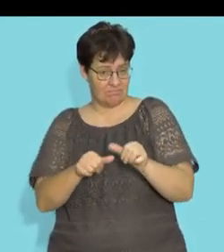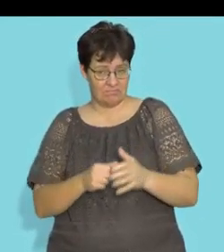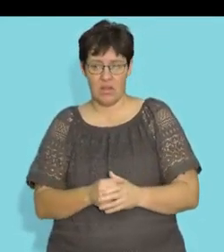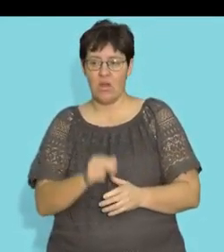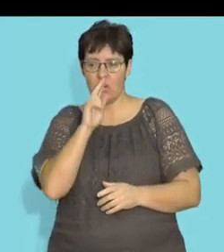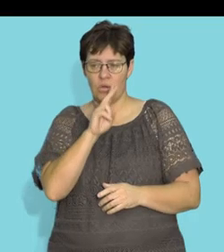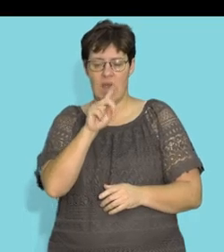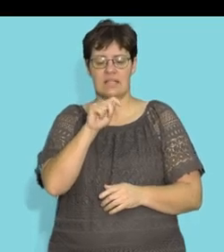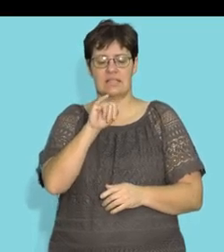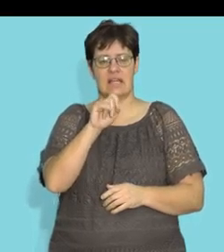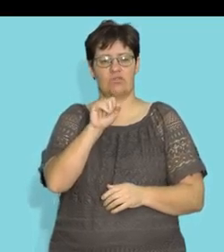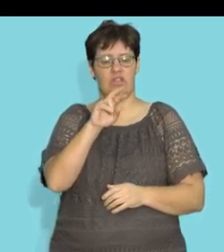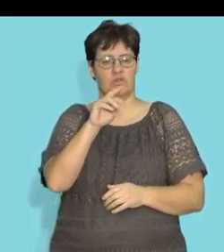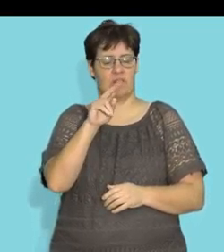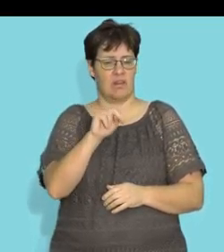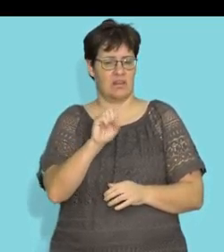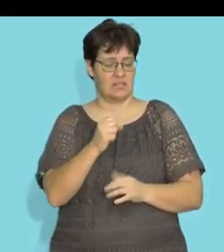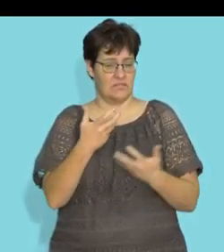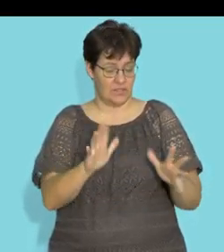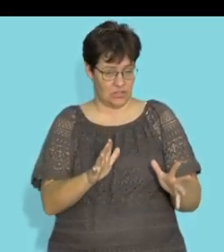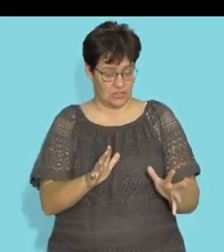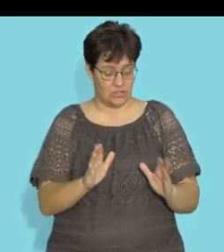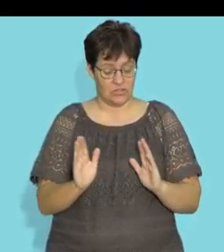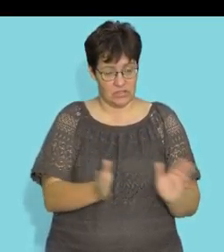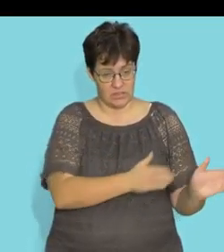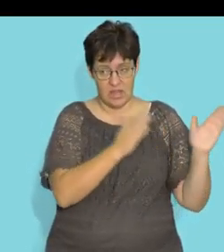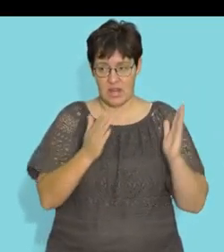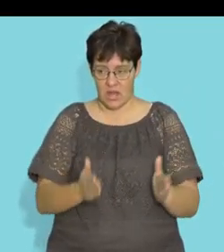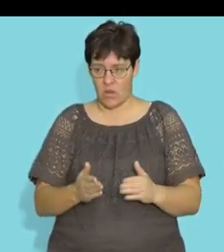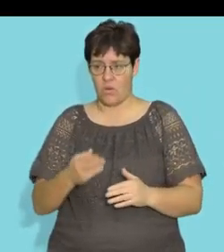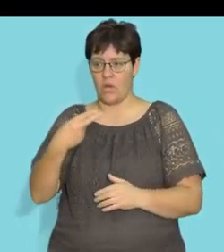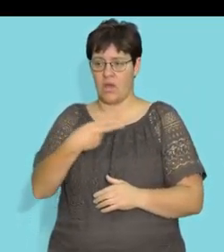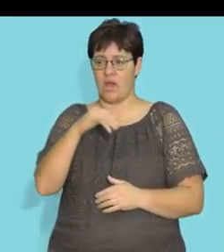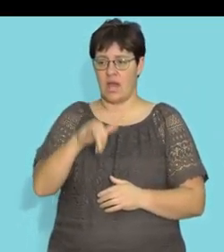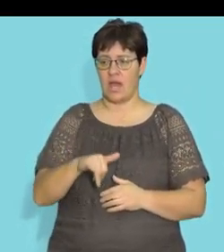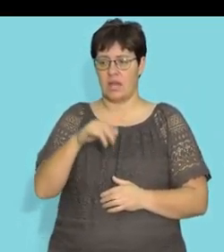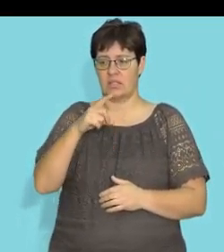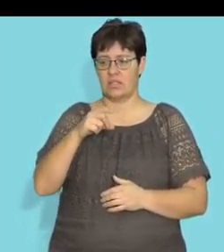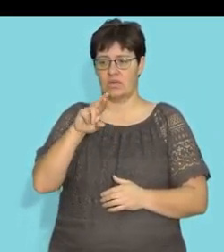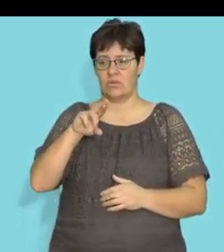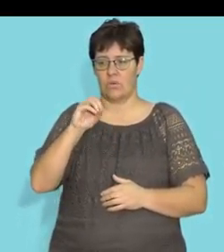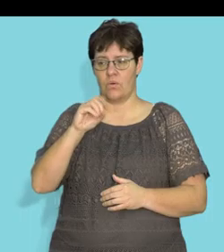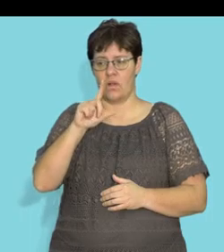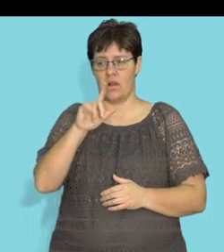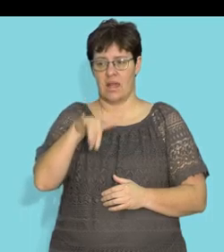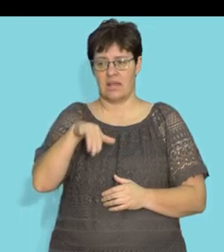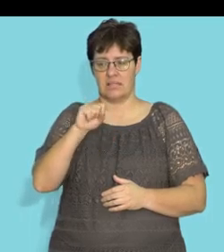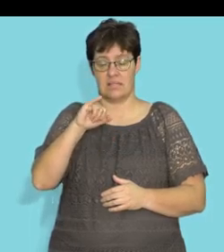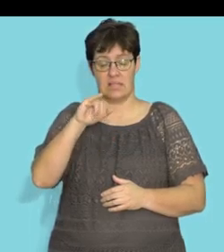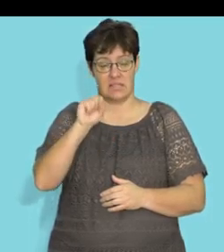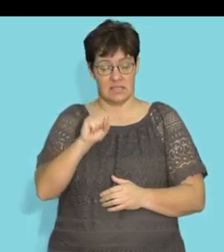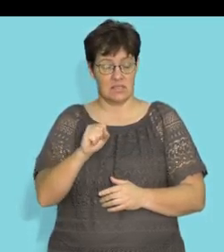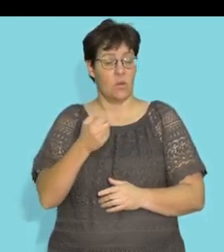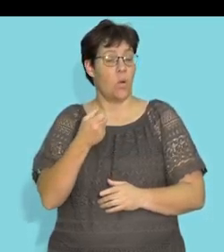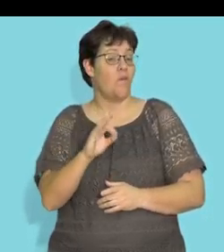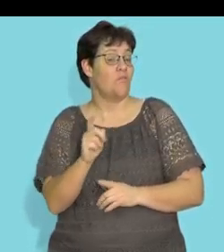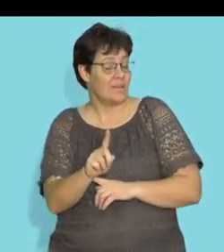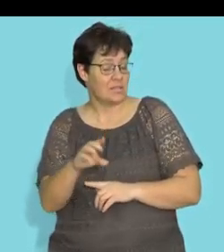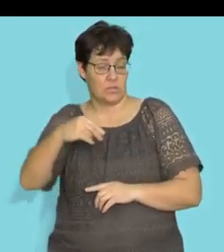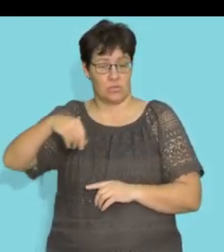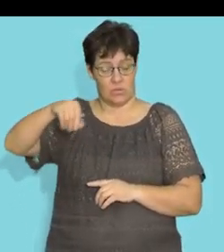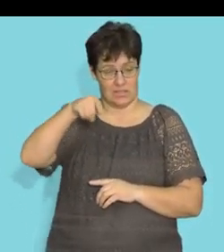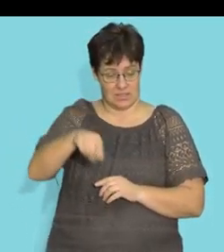Welcome back from the break. I hope you are revived, refreshed, and that you're ready for more. We are going to